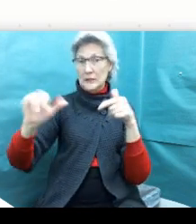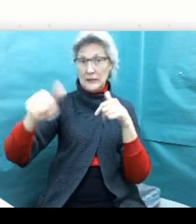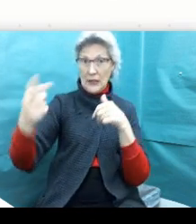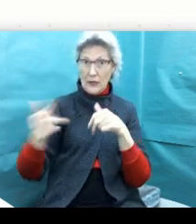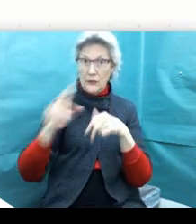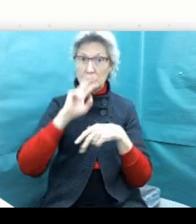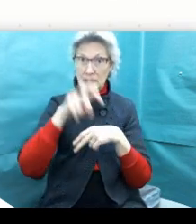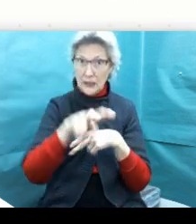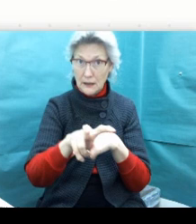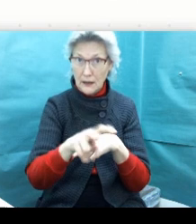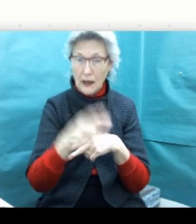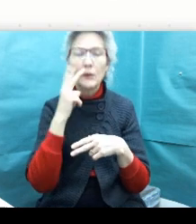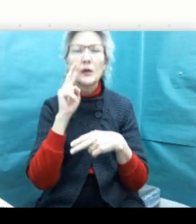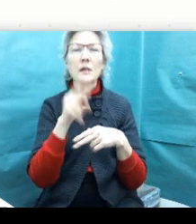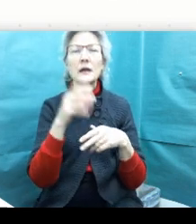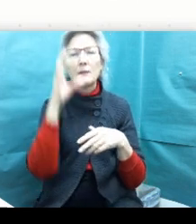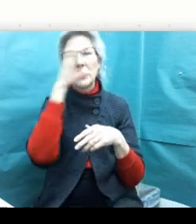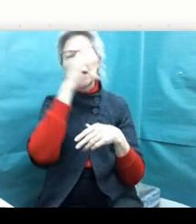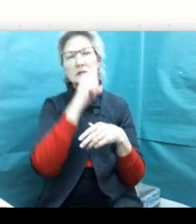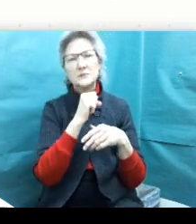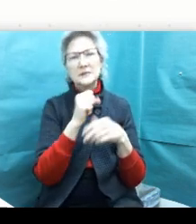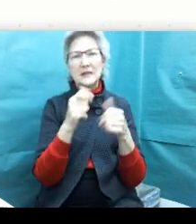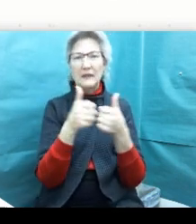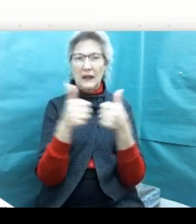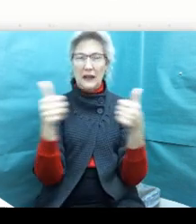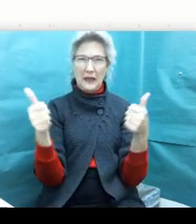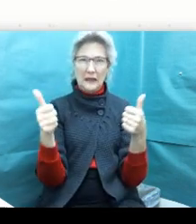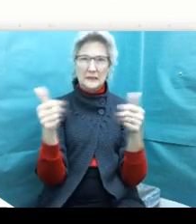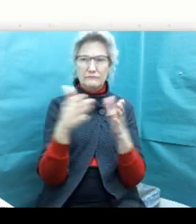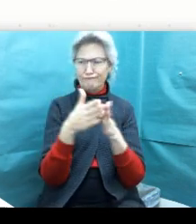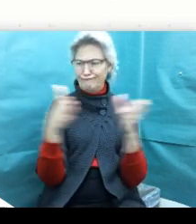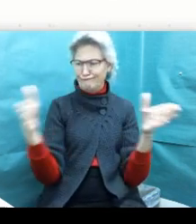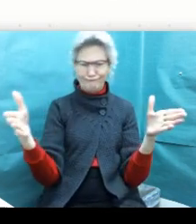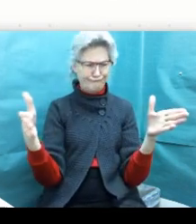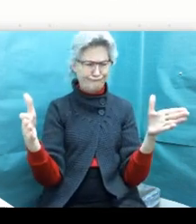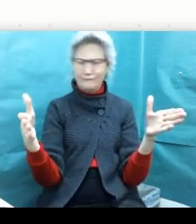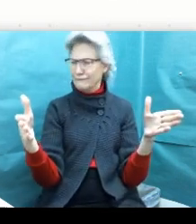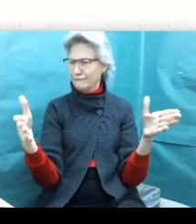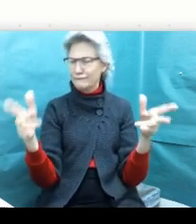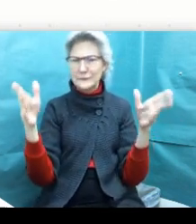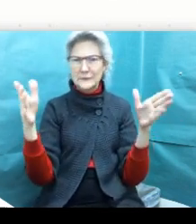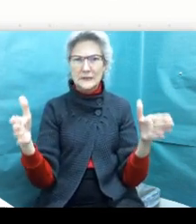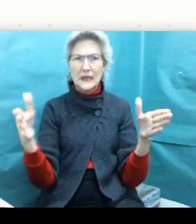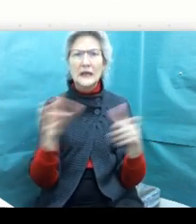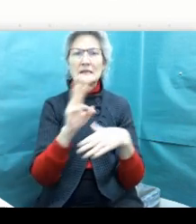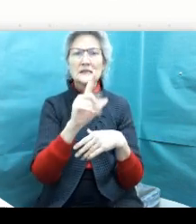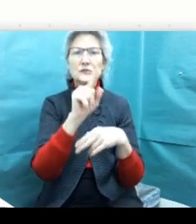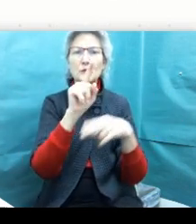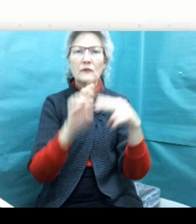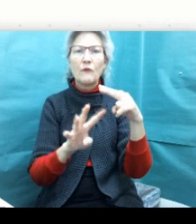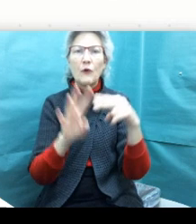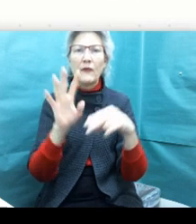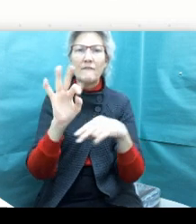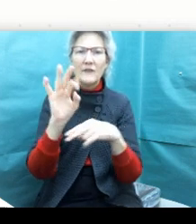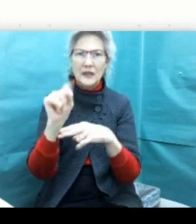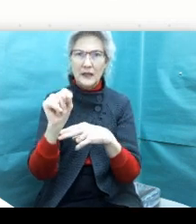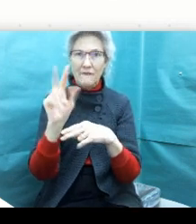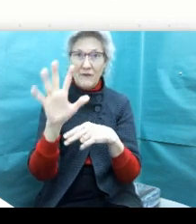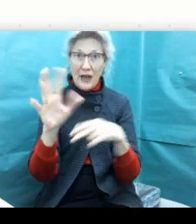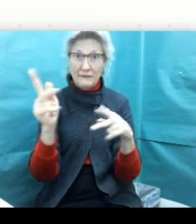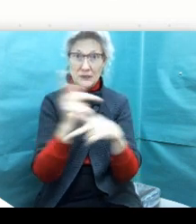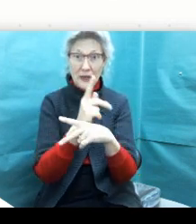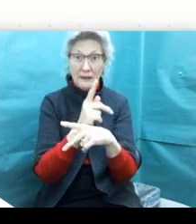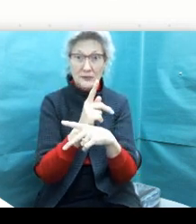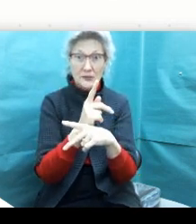looking at my estimates here and I'm looking at the lengths of the snakes and I see here 6 1/4 feet, 5